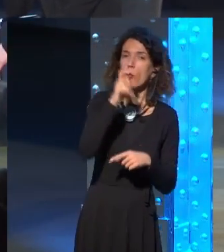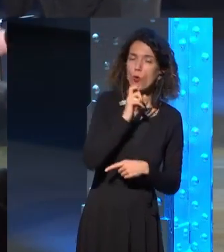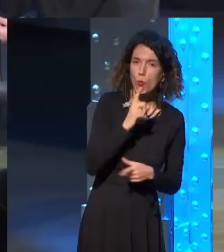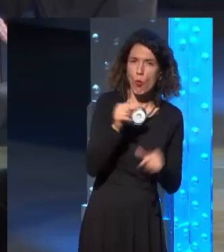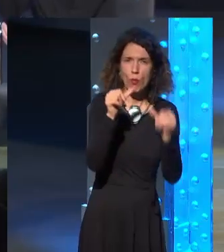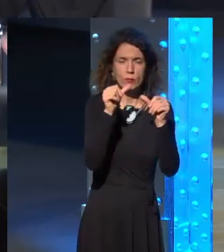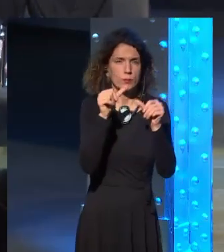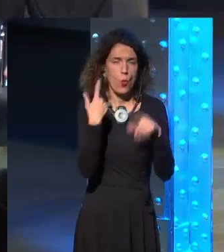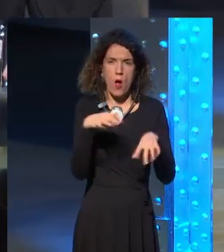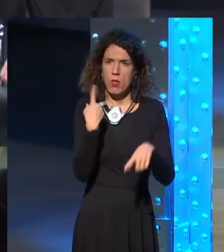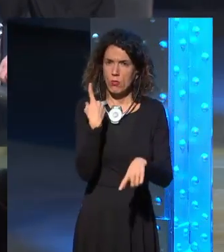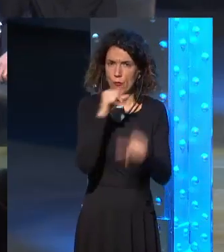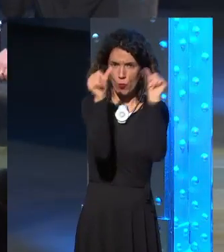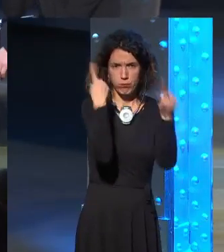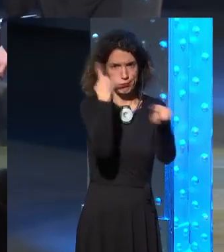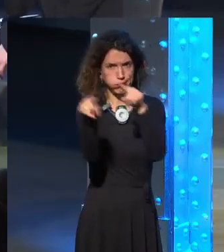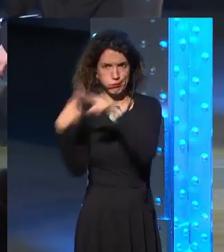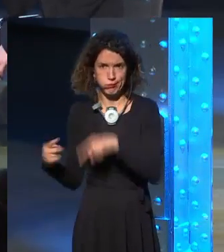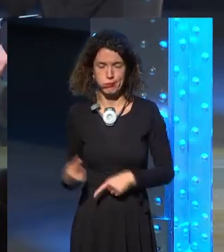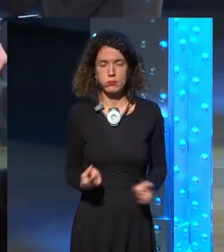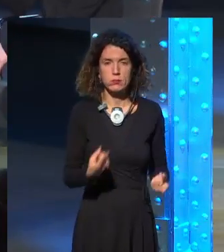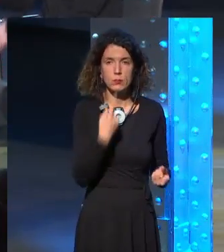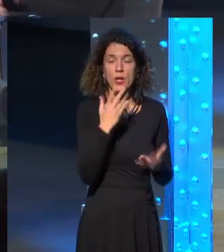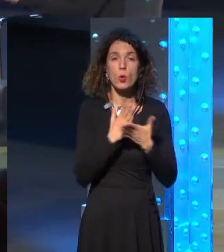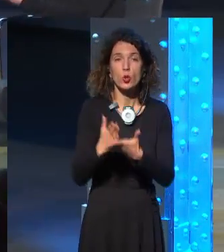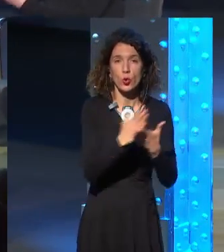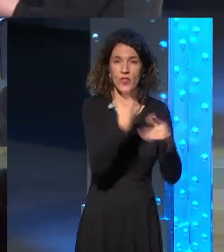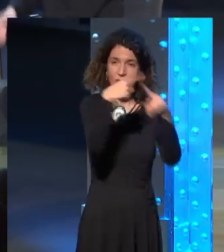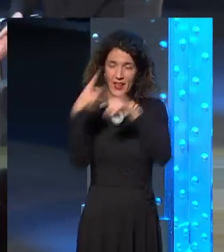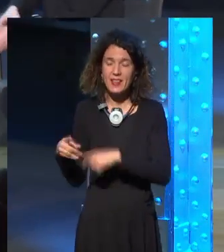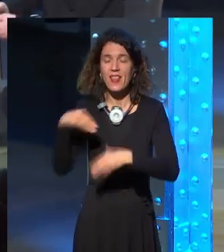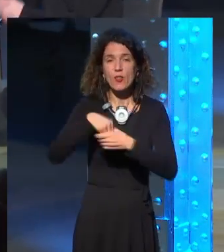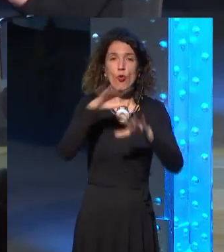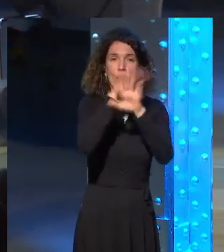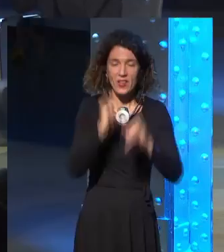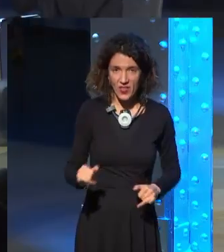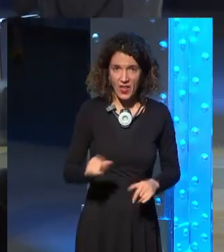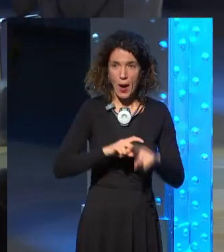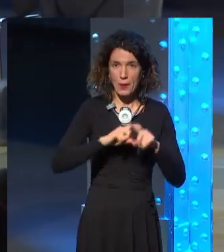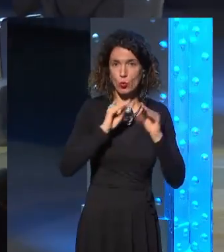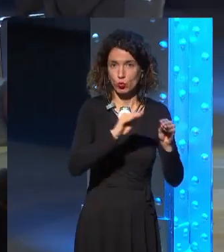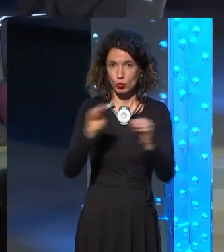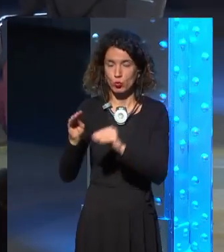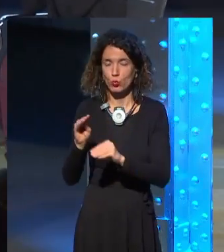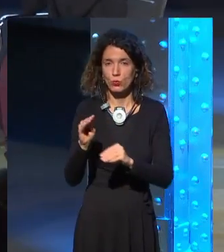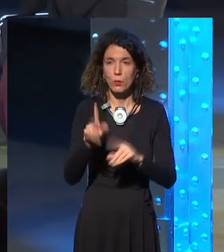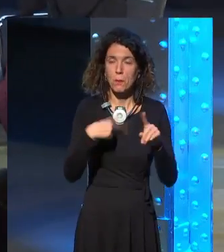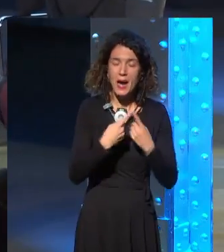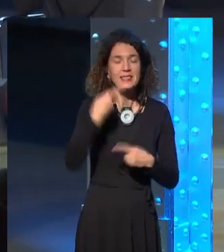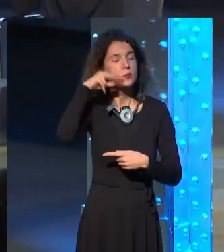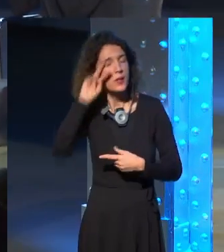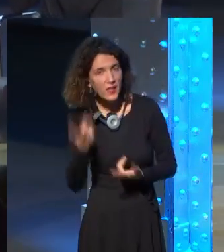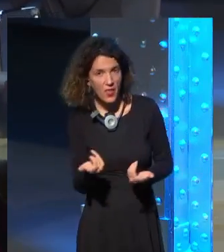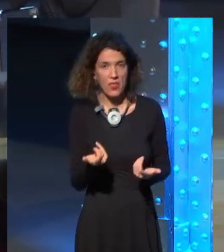studying different aspects of happiness, about, you know, the experiencing self, which is so different in a